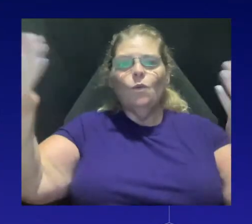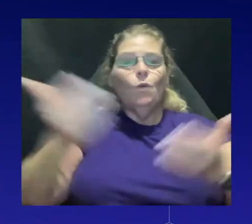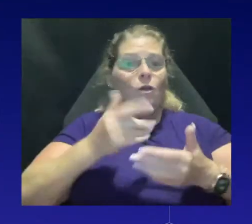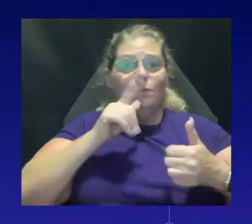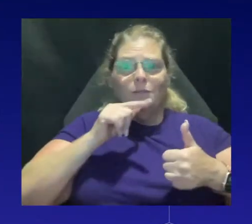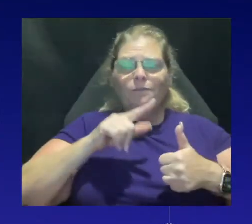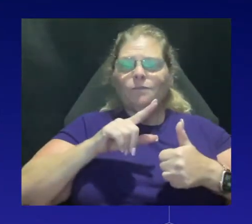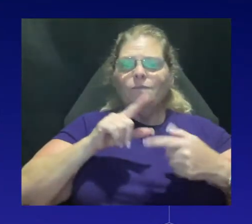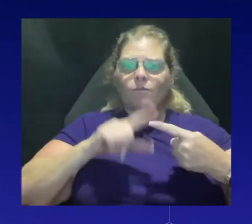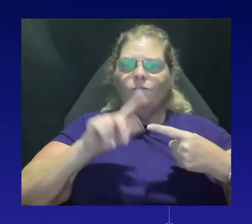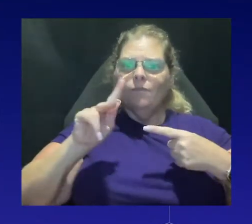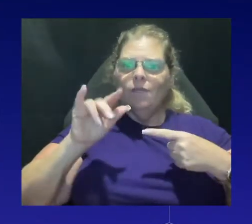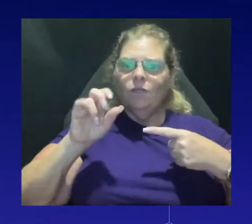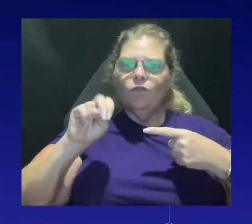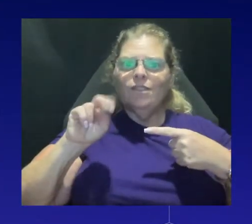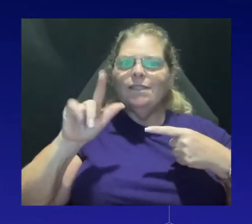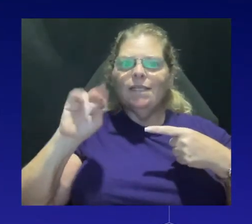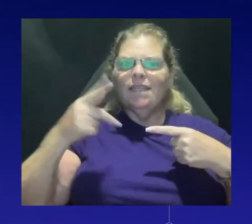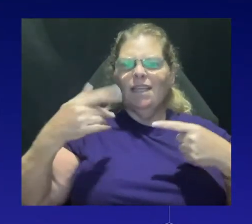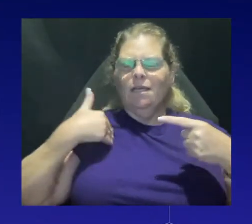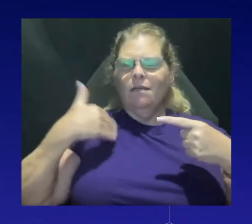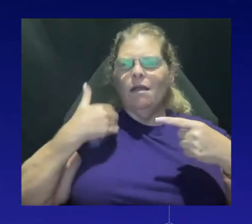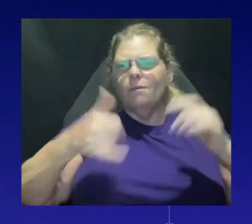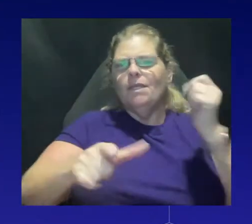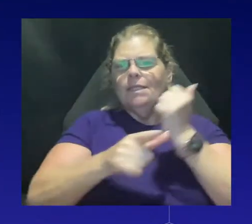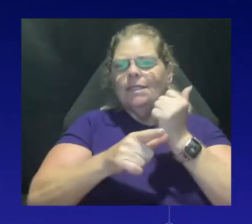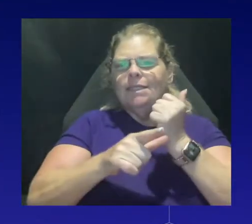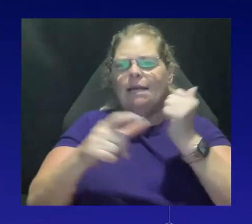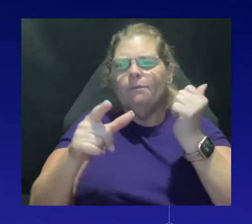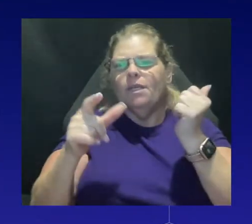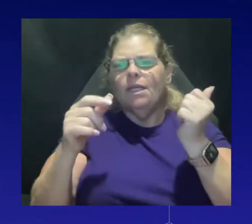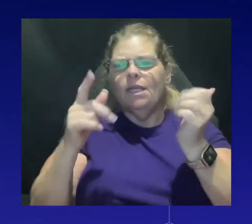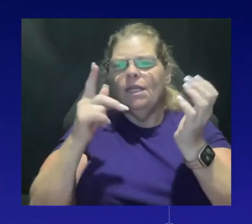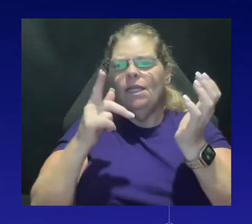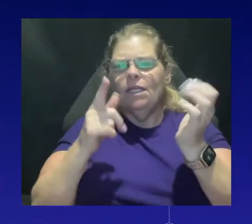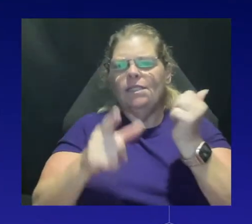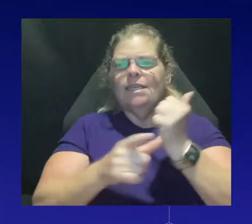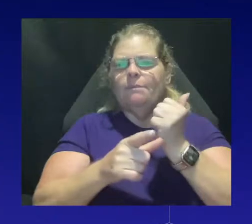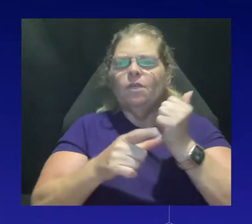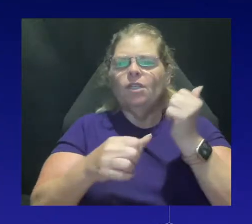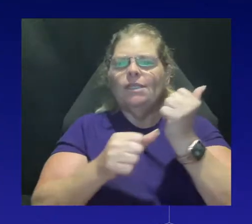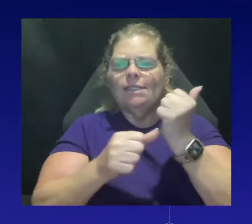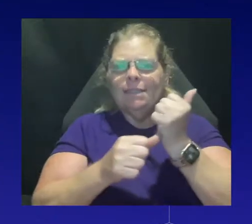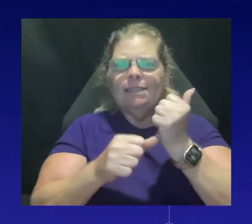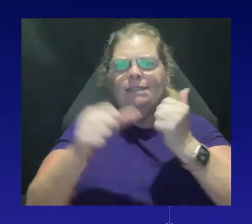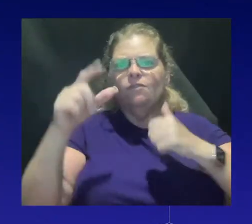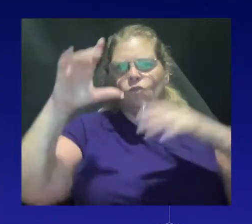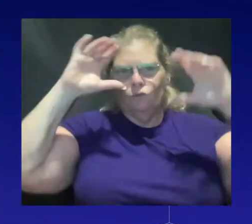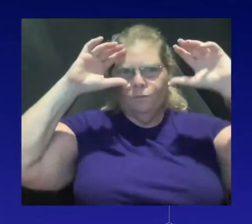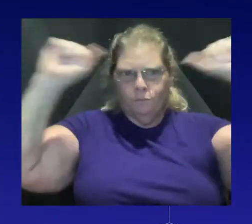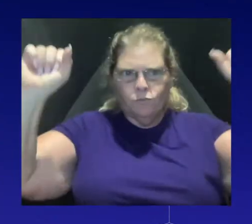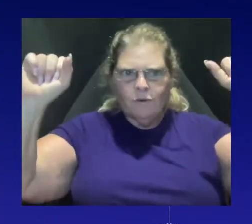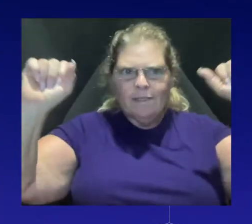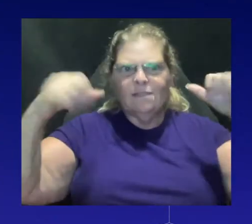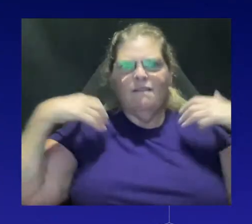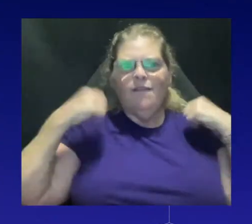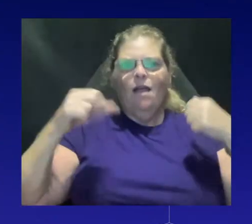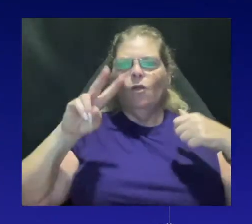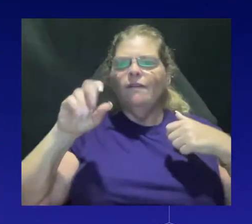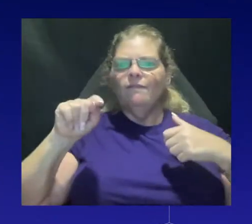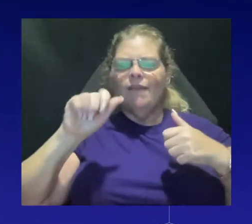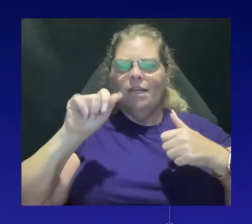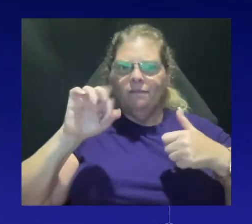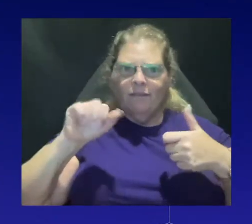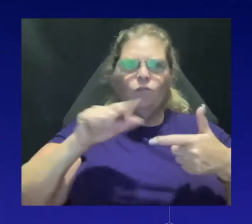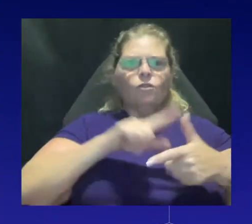Kristen Link-Young, Deputy Assistant to the President for Health and Veterans Affairs, Dr. Aditi Malik, Acting Director of the Office